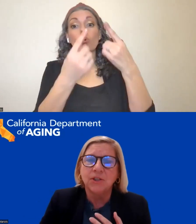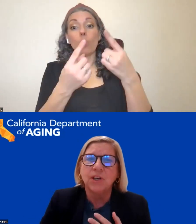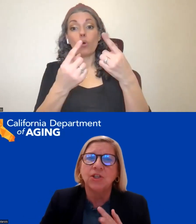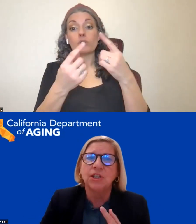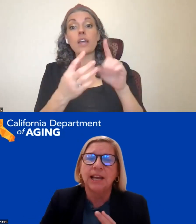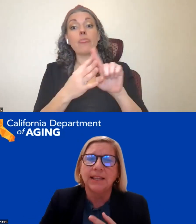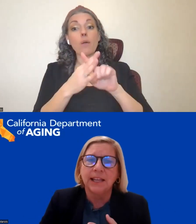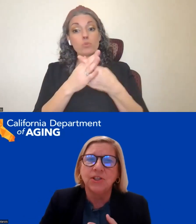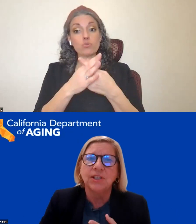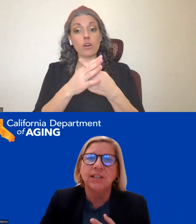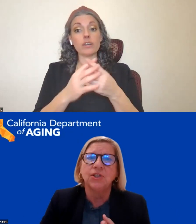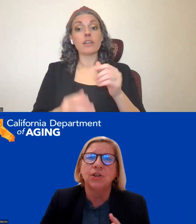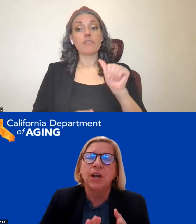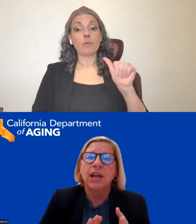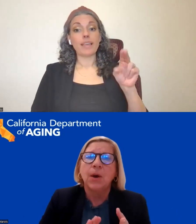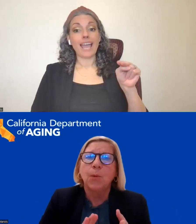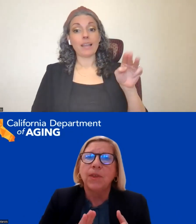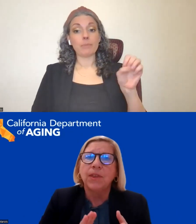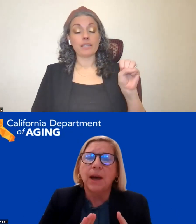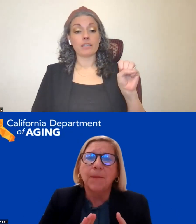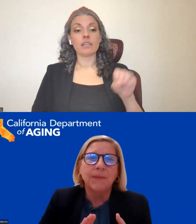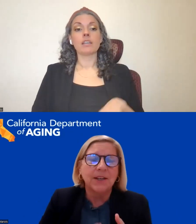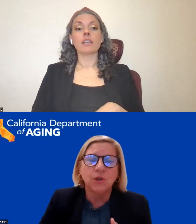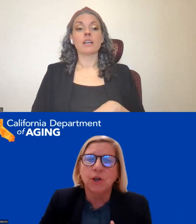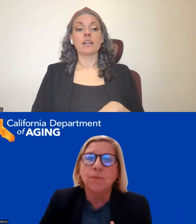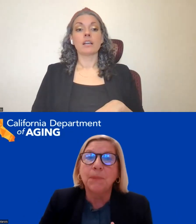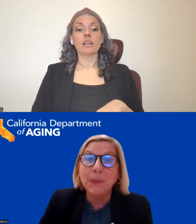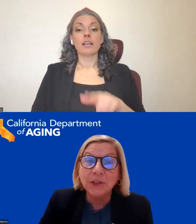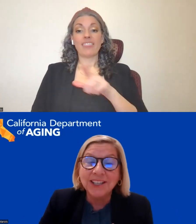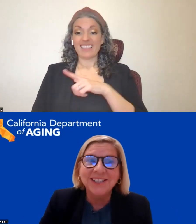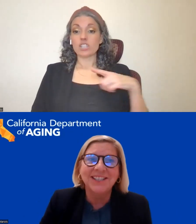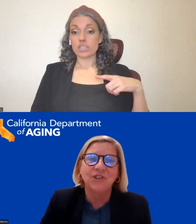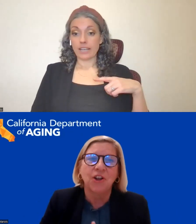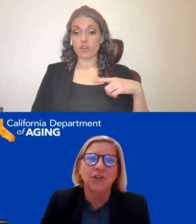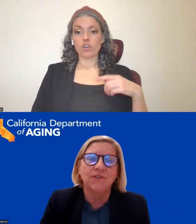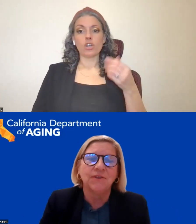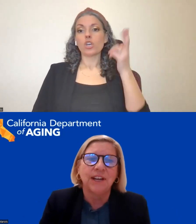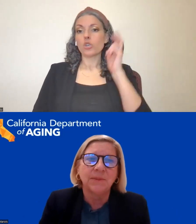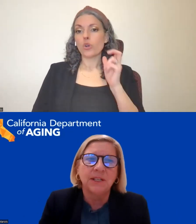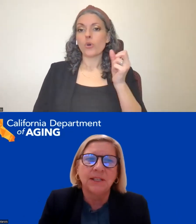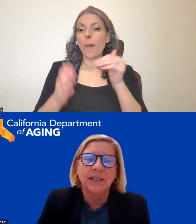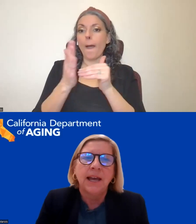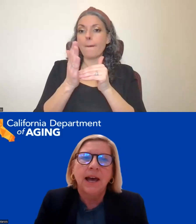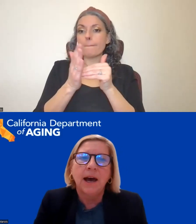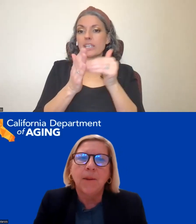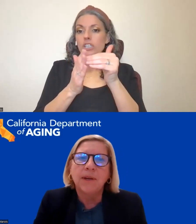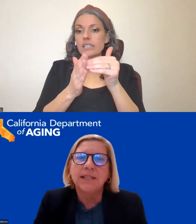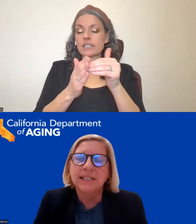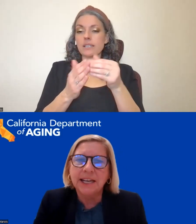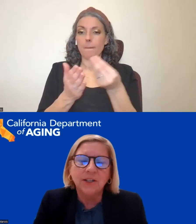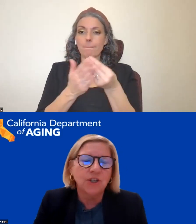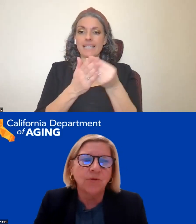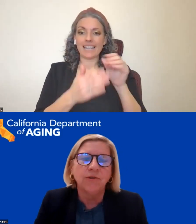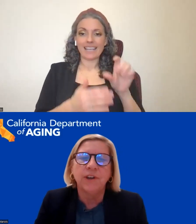the administration and the legislature with, as you heard, billions of dollars of investments